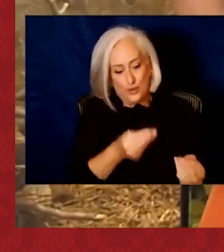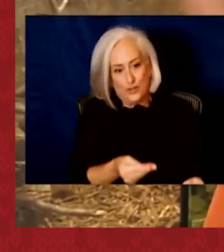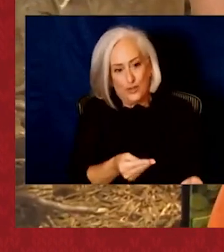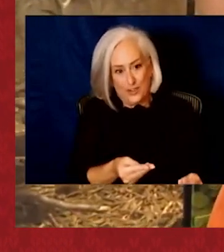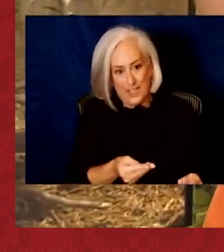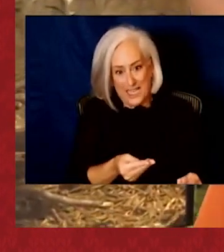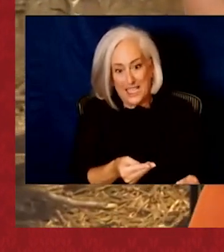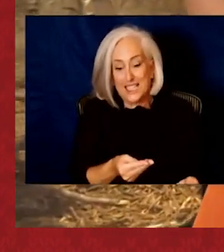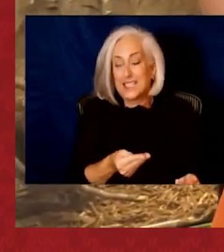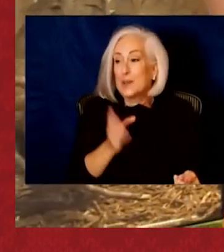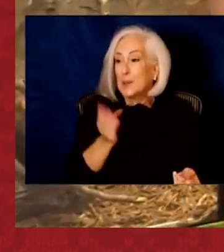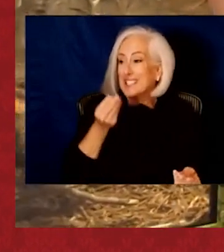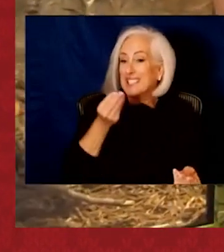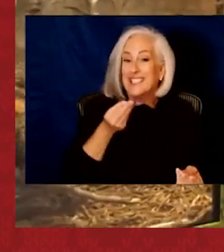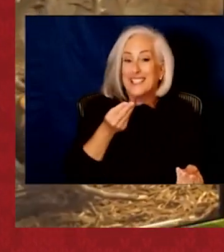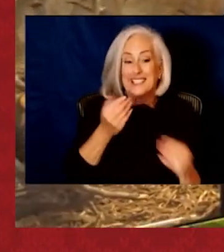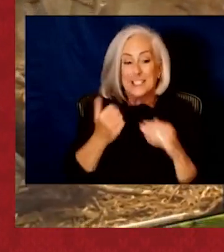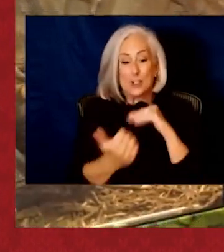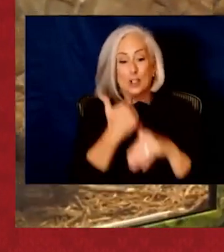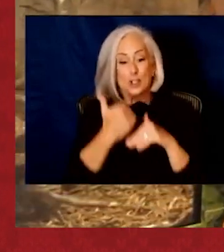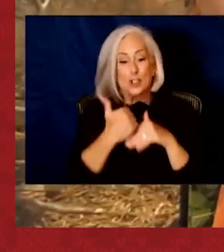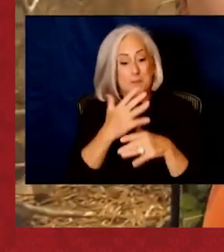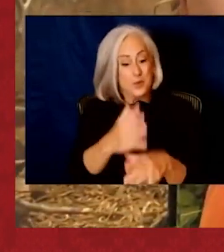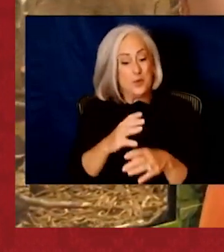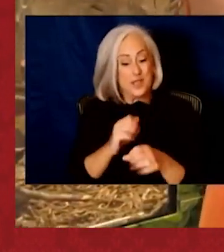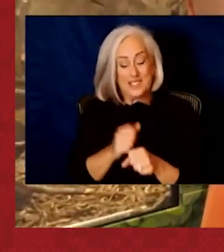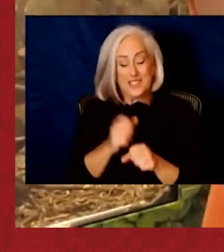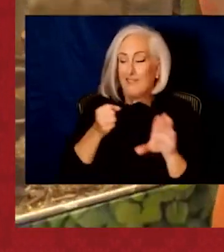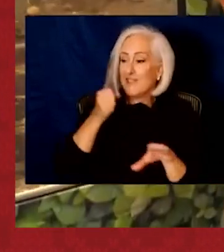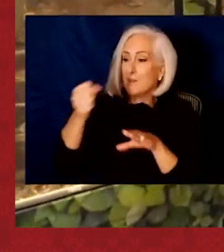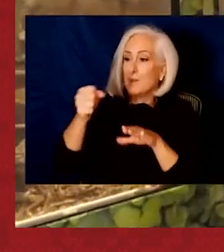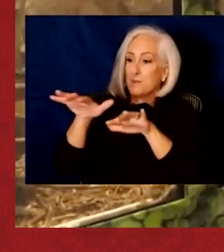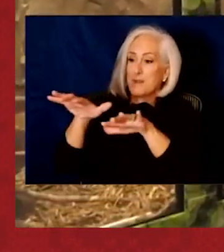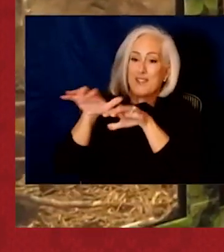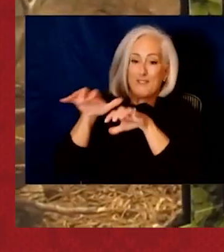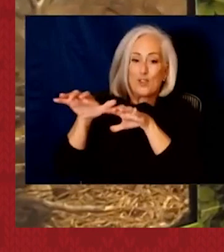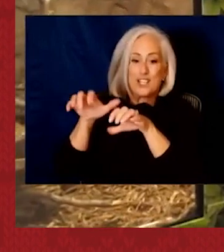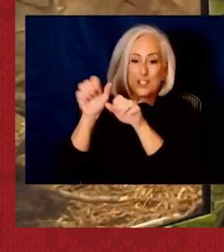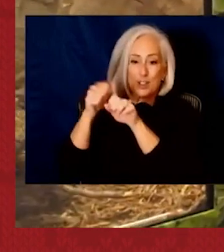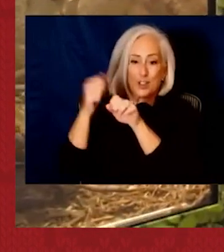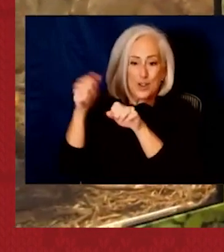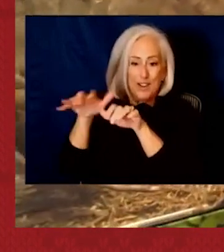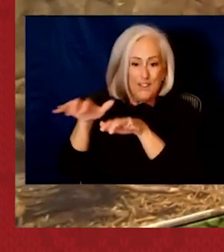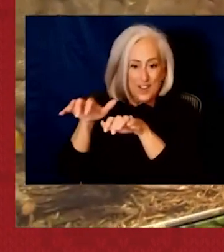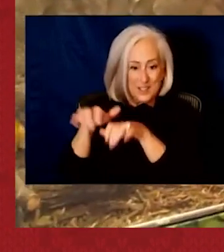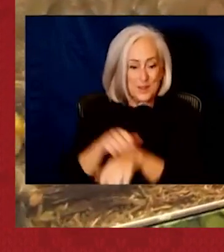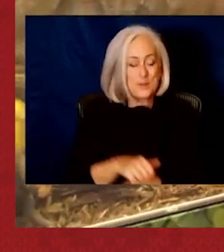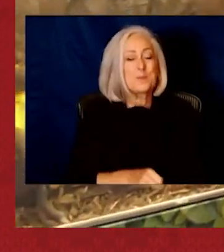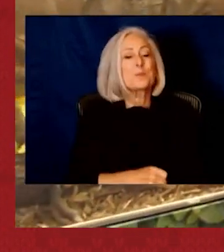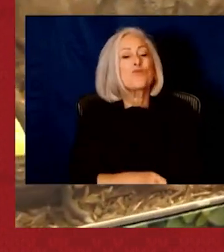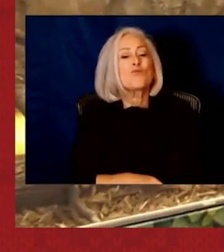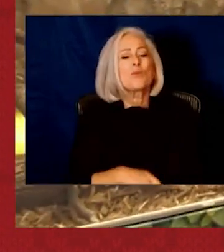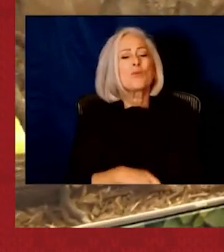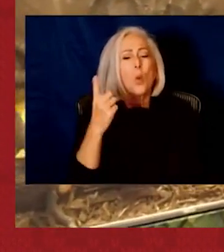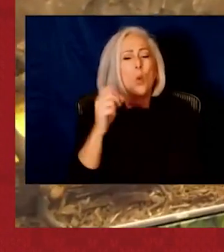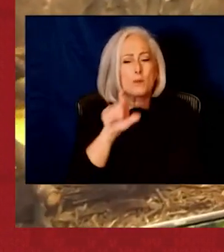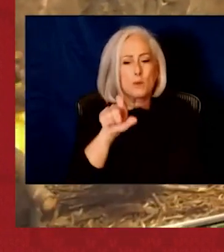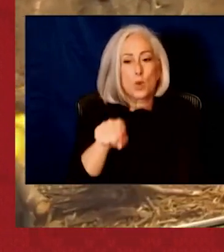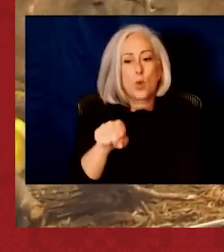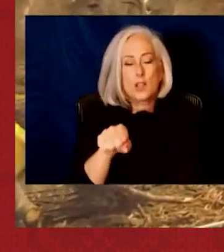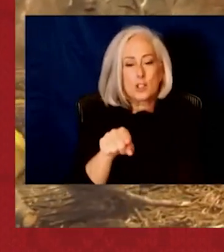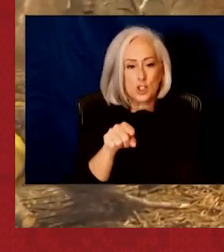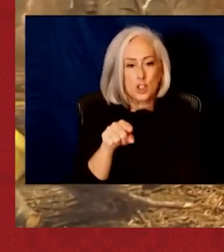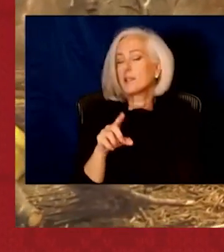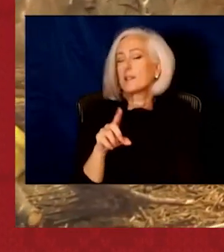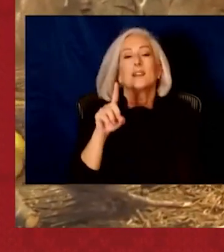of. In the hot. So I have one last question. Actually, we've got a lot of questions for you, Sean, but I do have a question back in the studio for Dr.